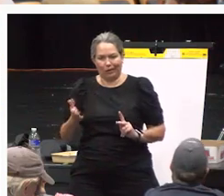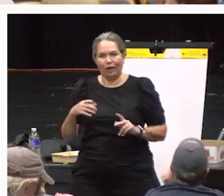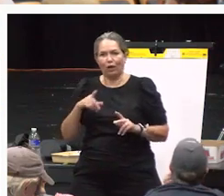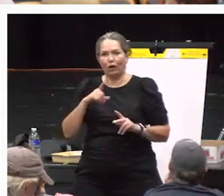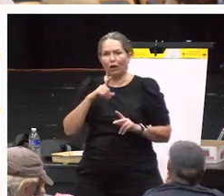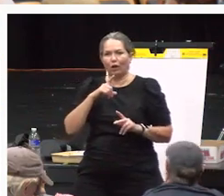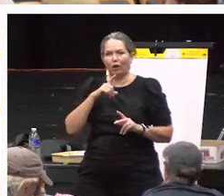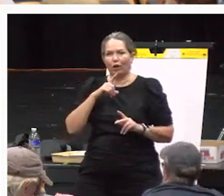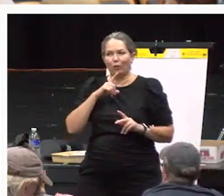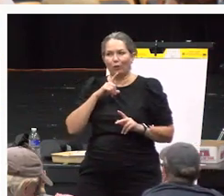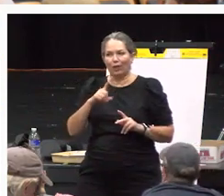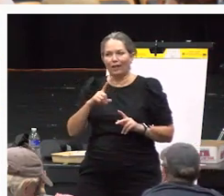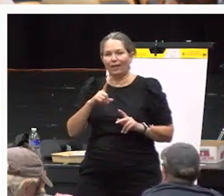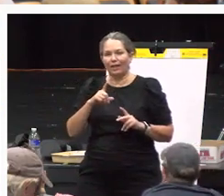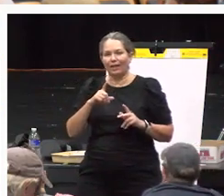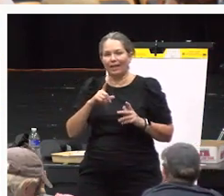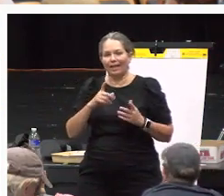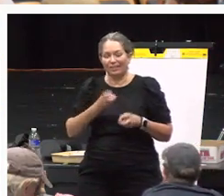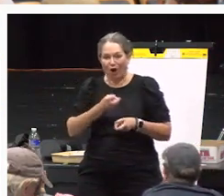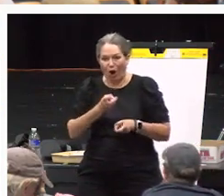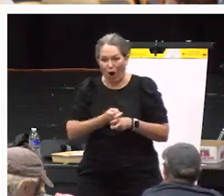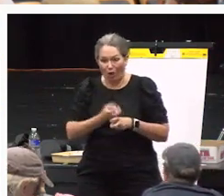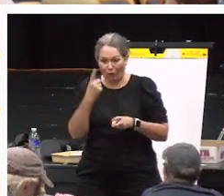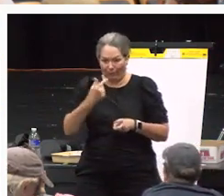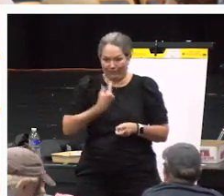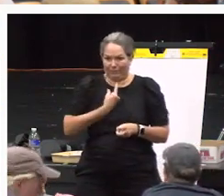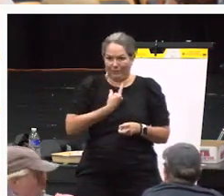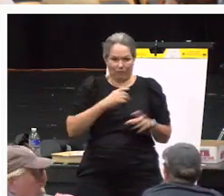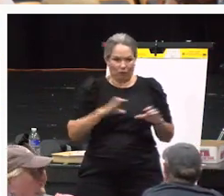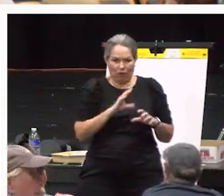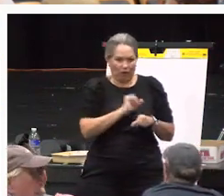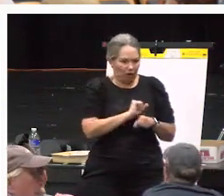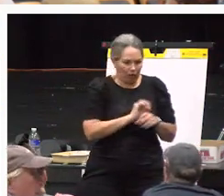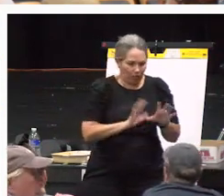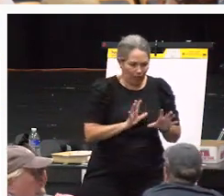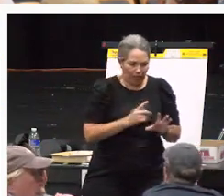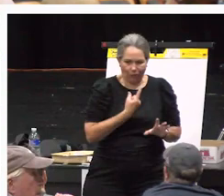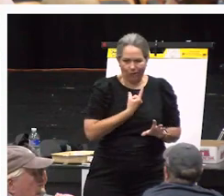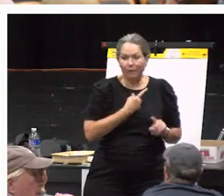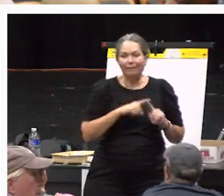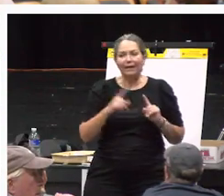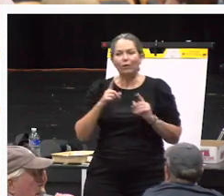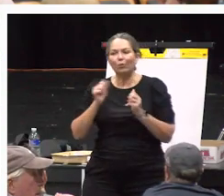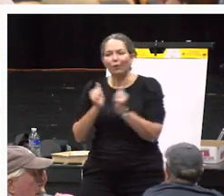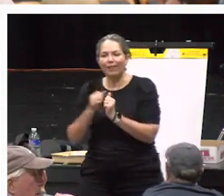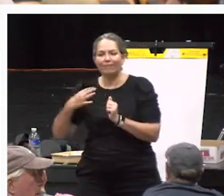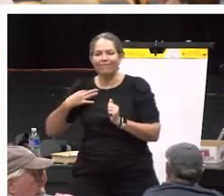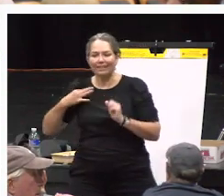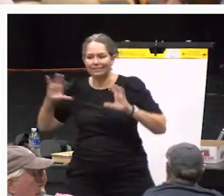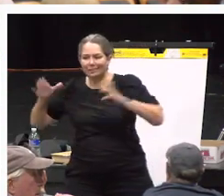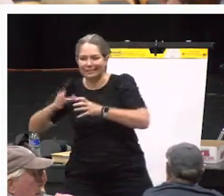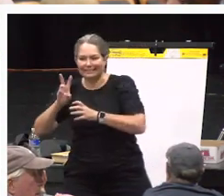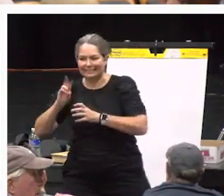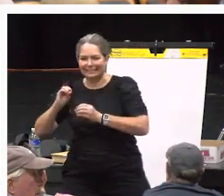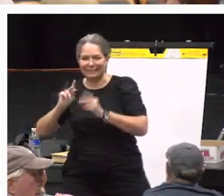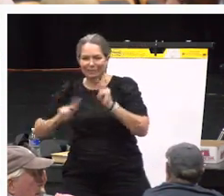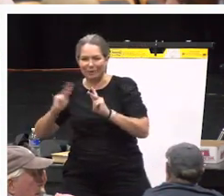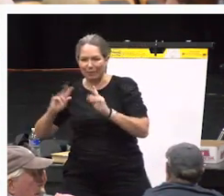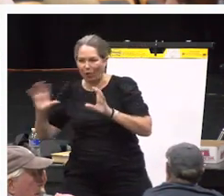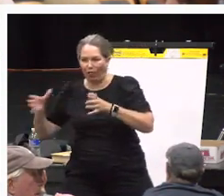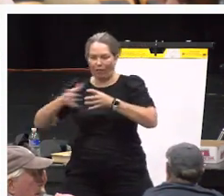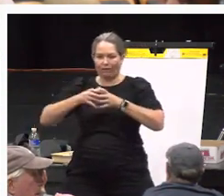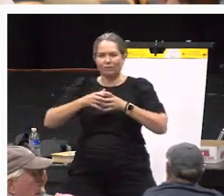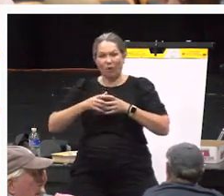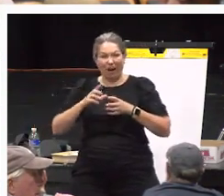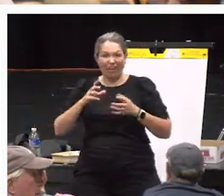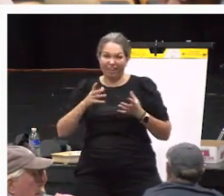really very little, but with the 60 volunteers helping out, we could accomplish so much. So I think there's a lot of people in town who want to